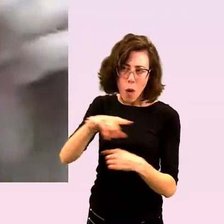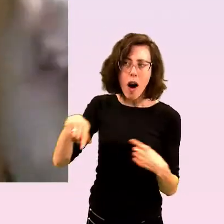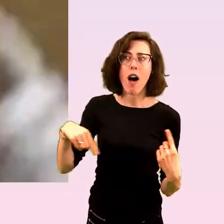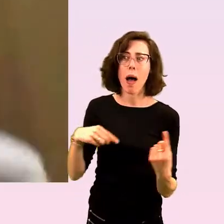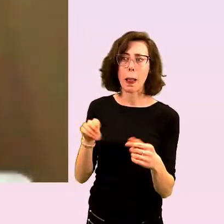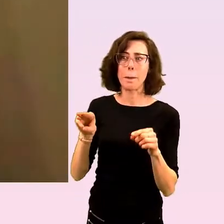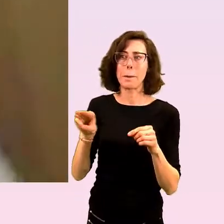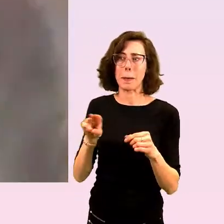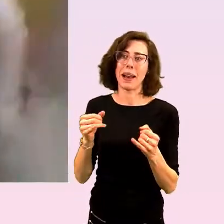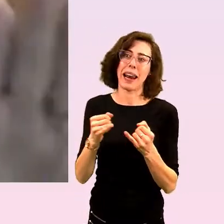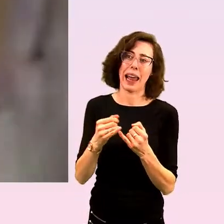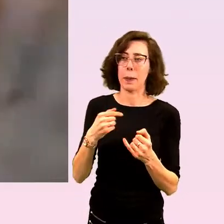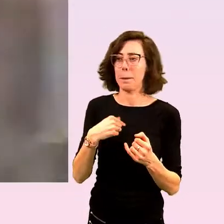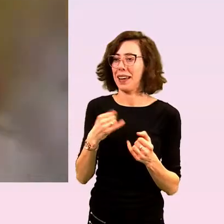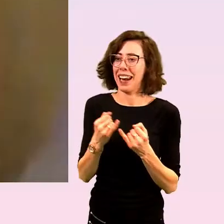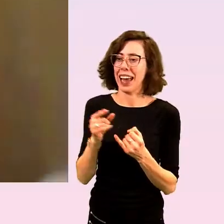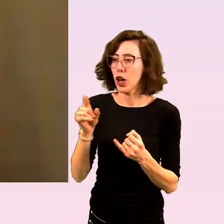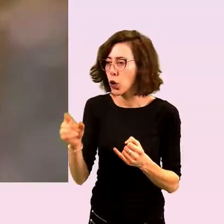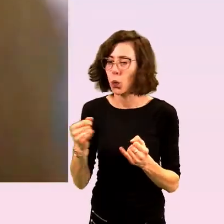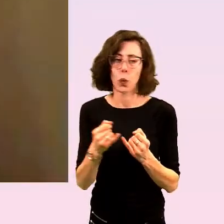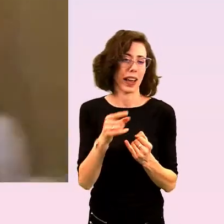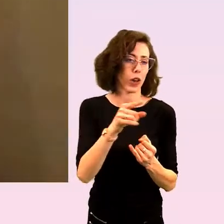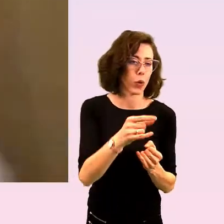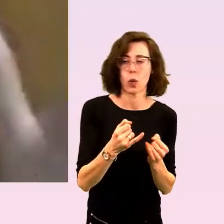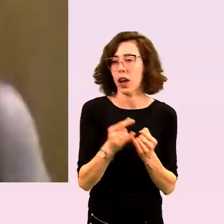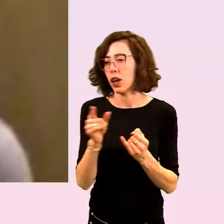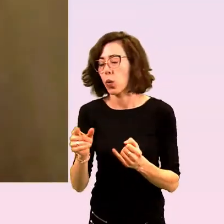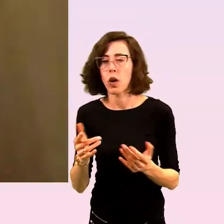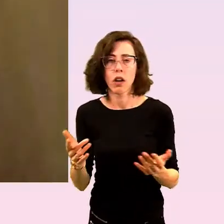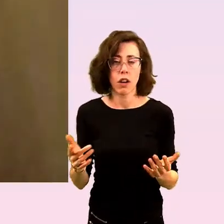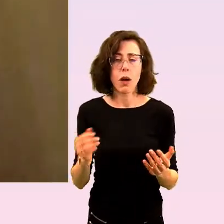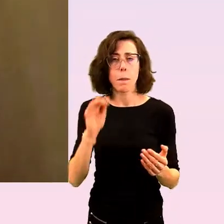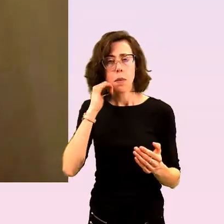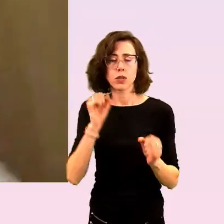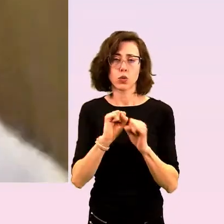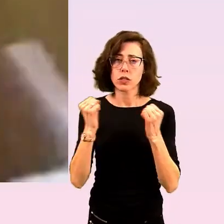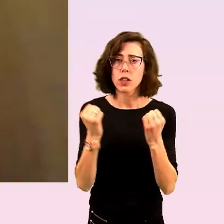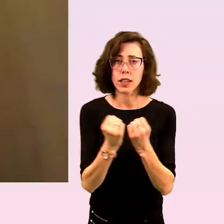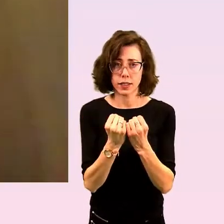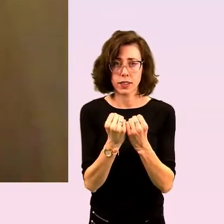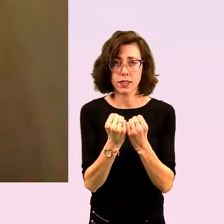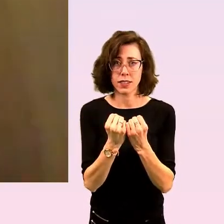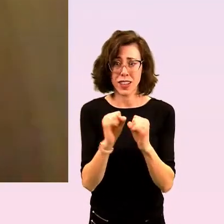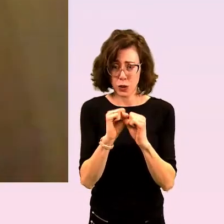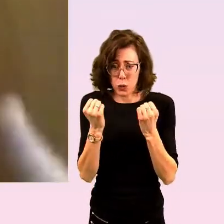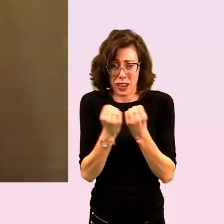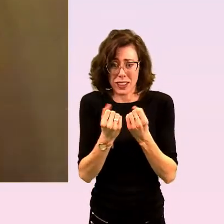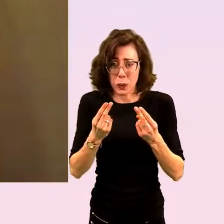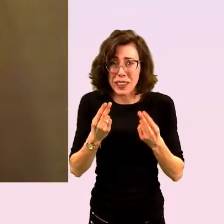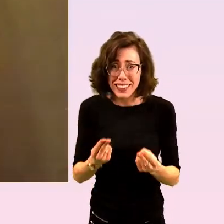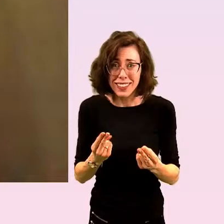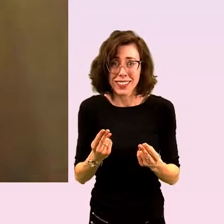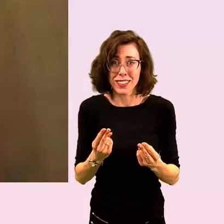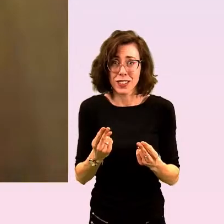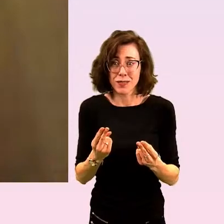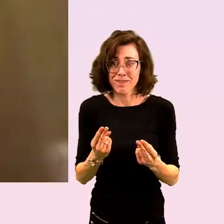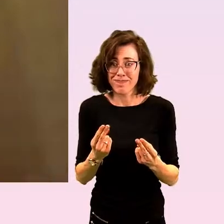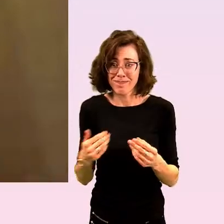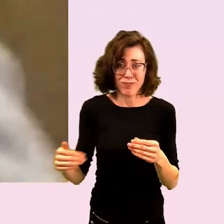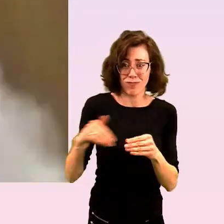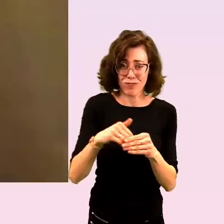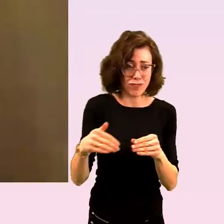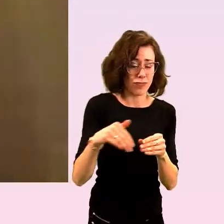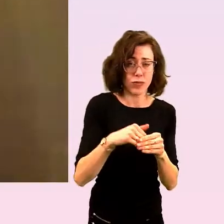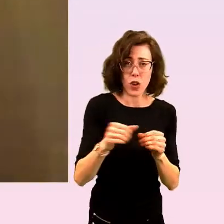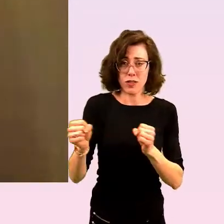people like me. And you and everything, because we are a society, and the society needs to serve the society that it